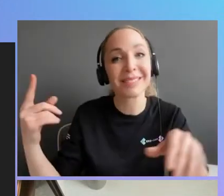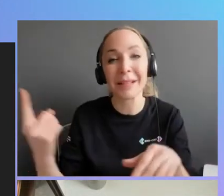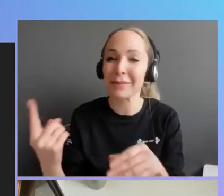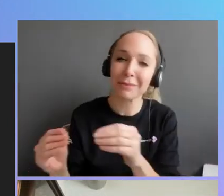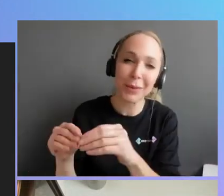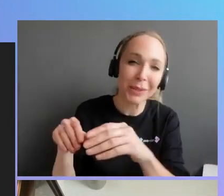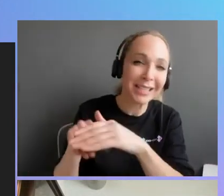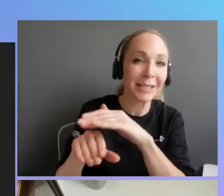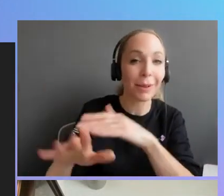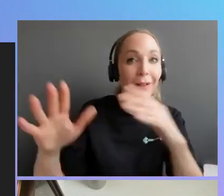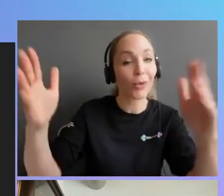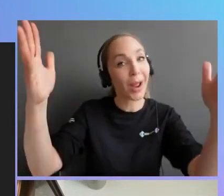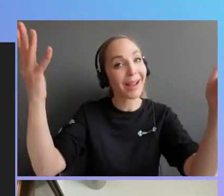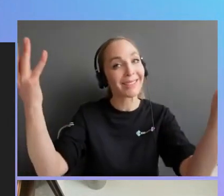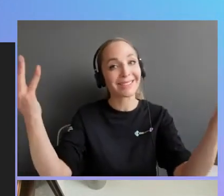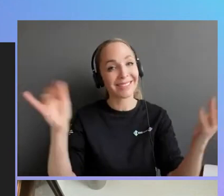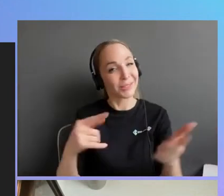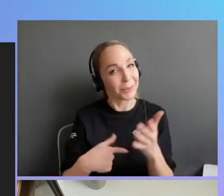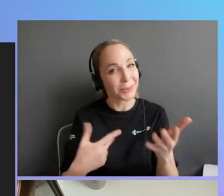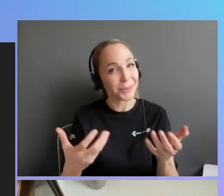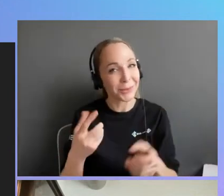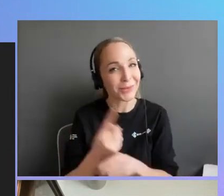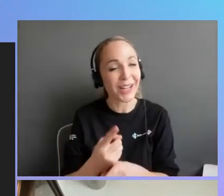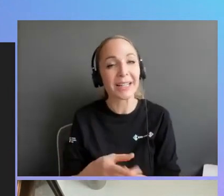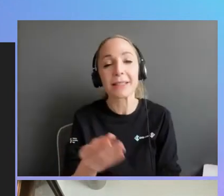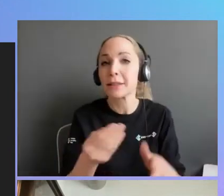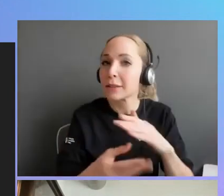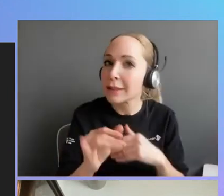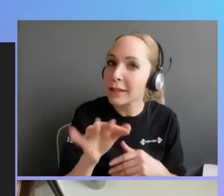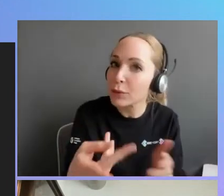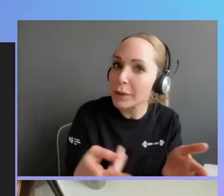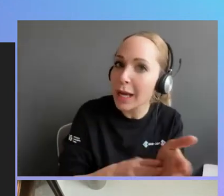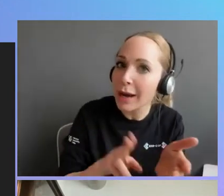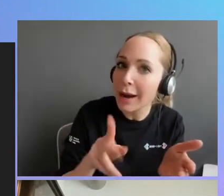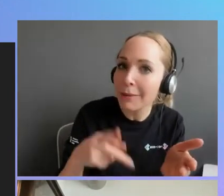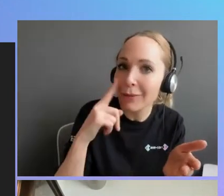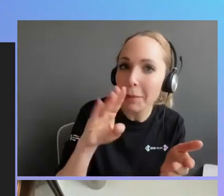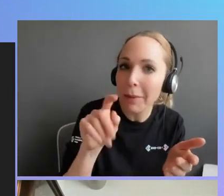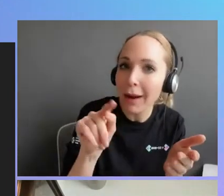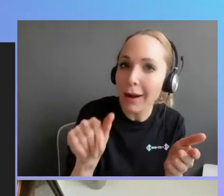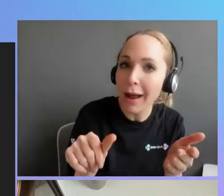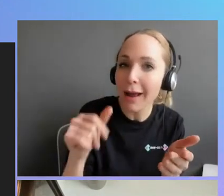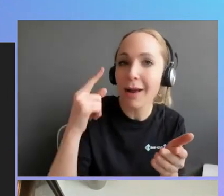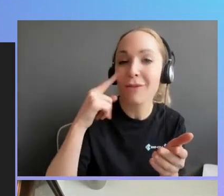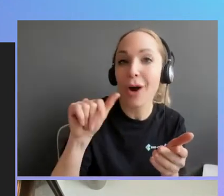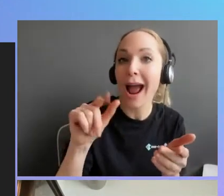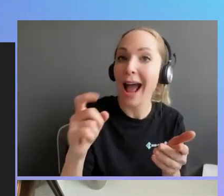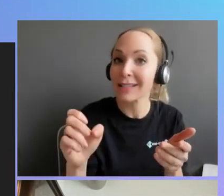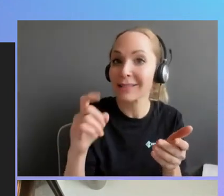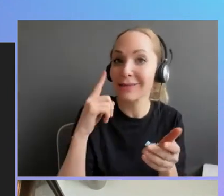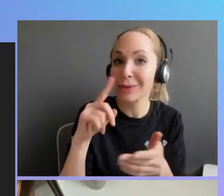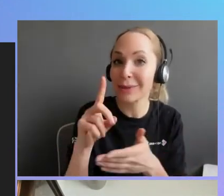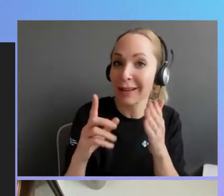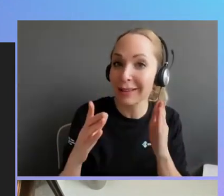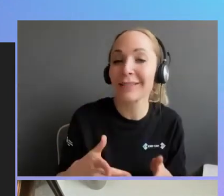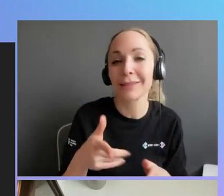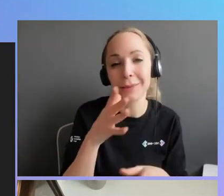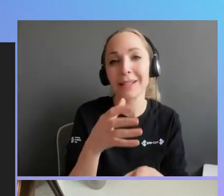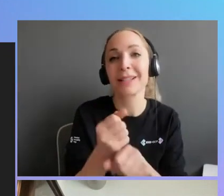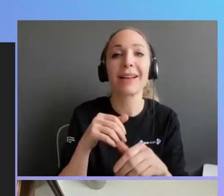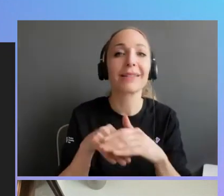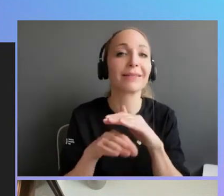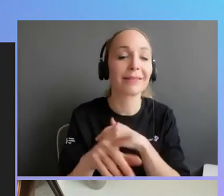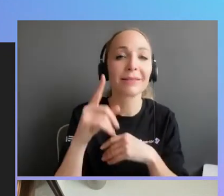right? Side note, if you do sign up for the beta for Axe for Designers, you will get access